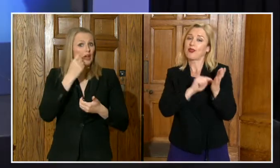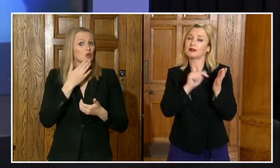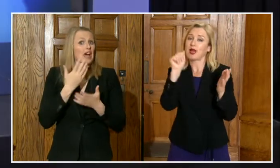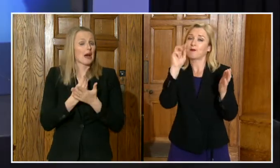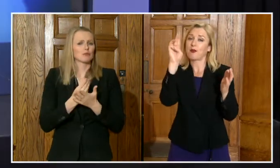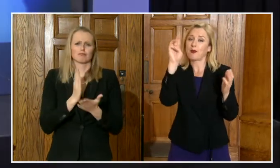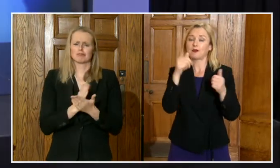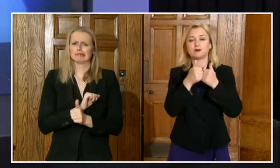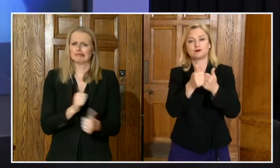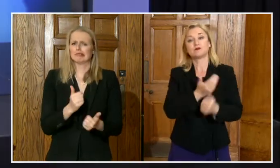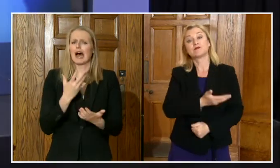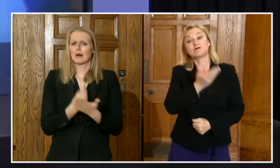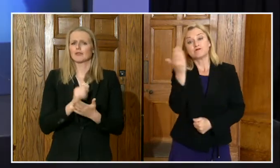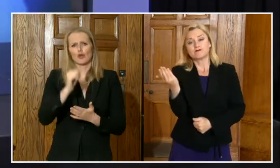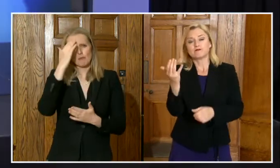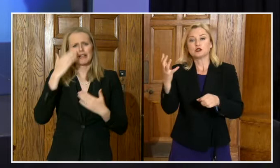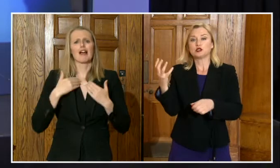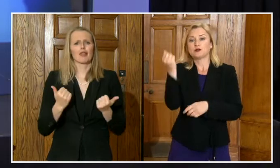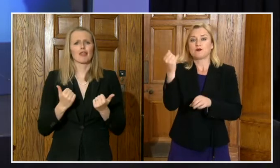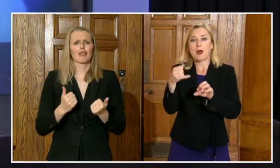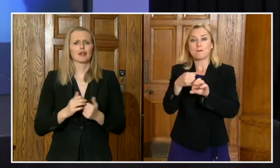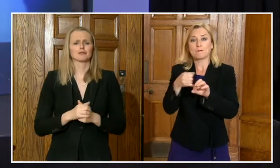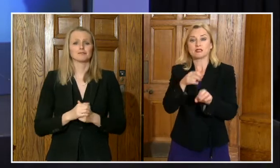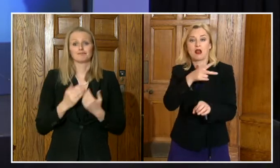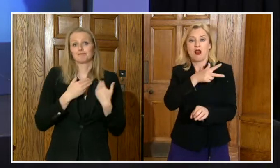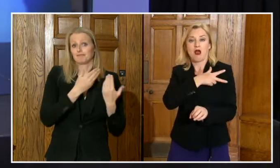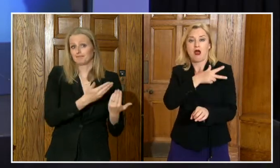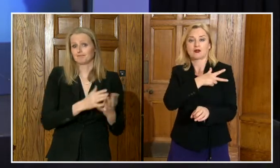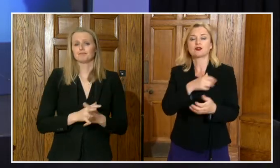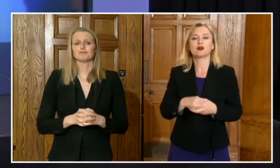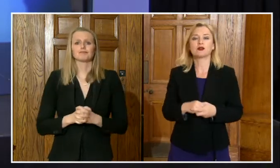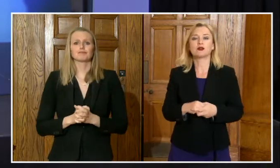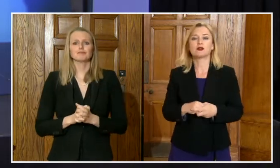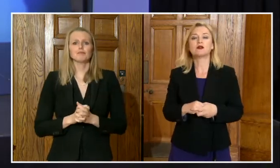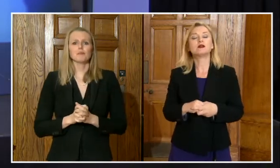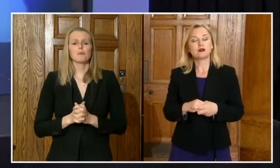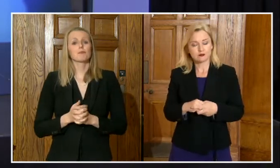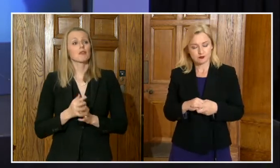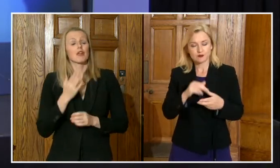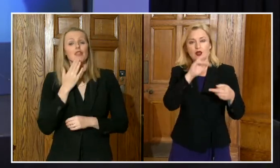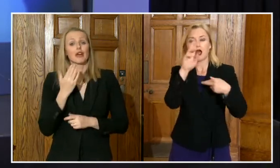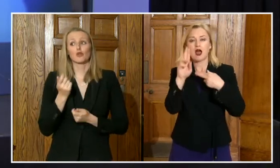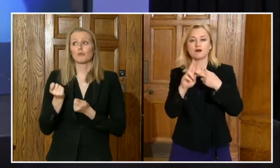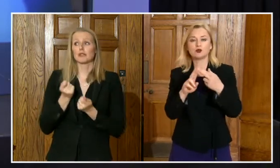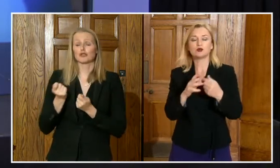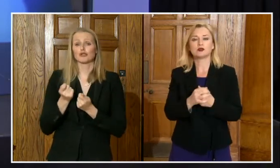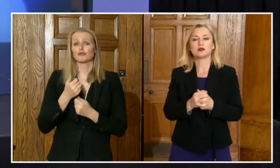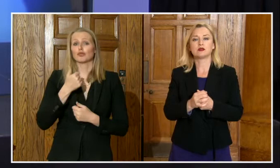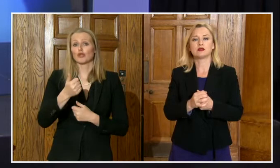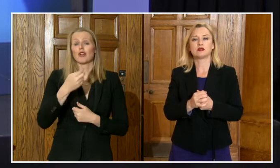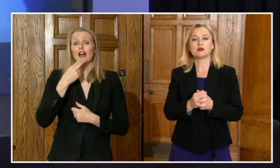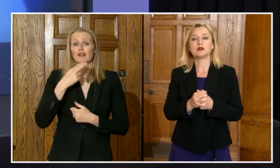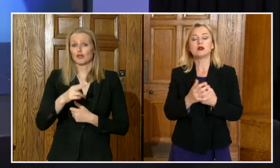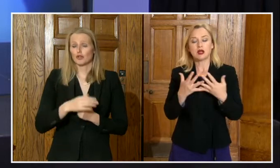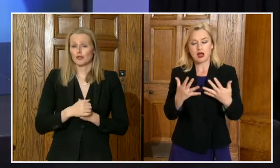Officer. Thank you, Minister. Good afternoon. It's my pleasure to have an opportunity